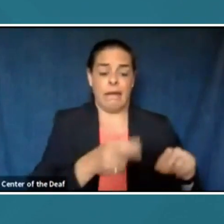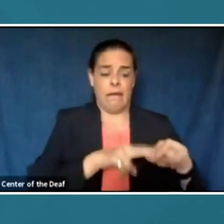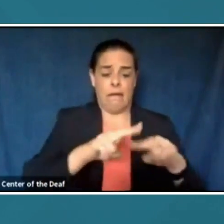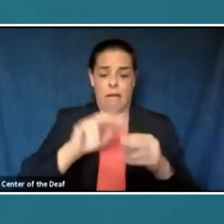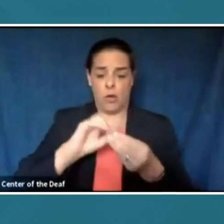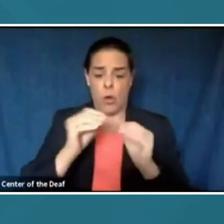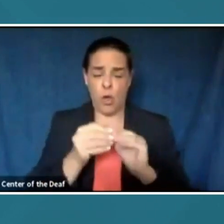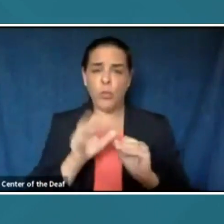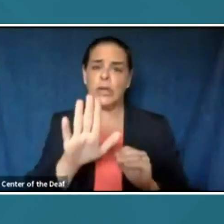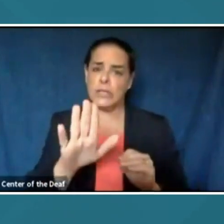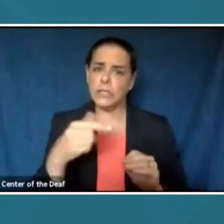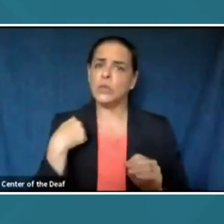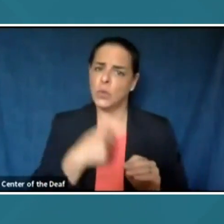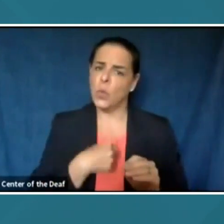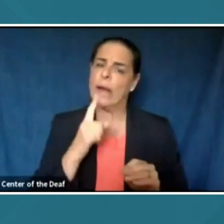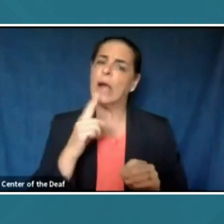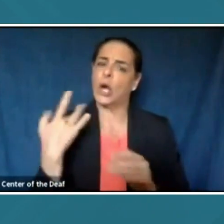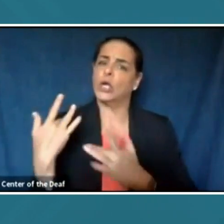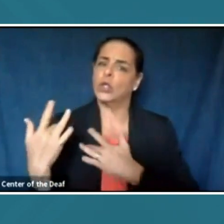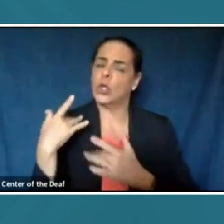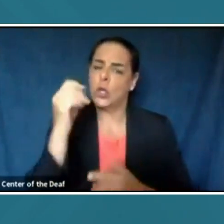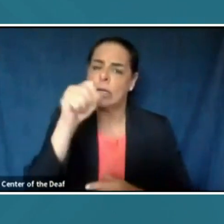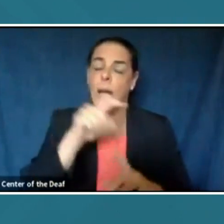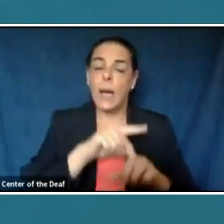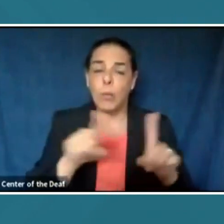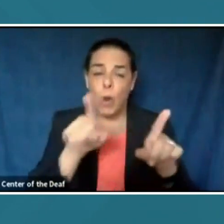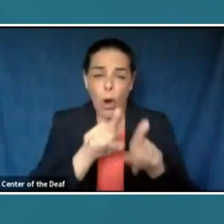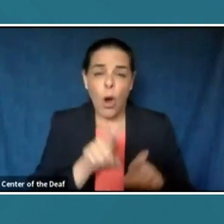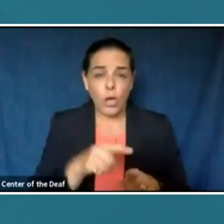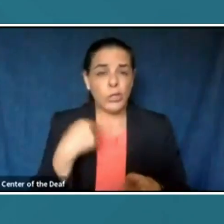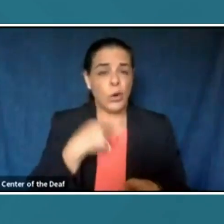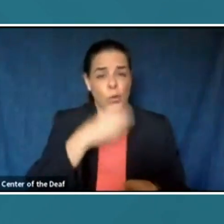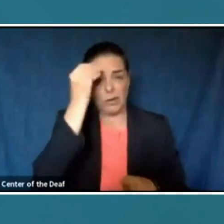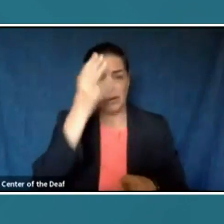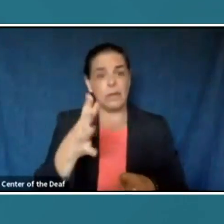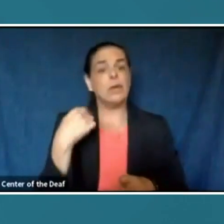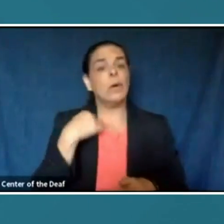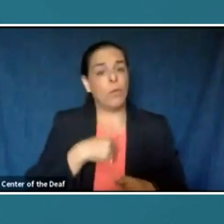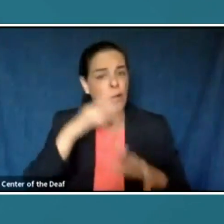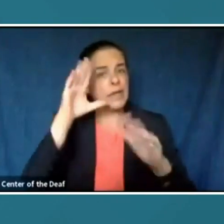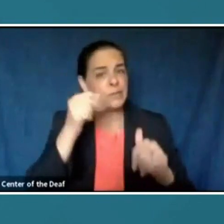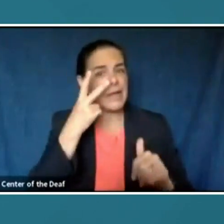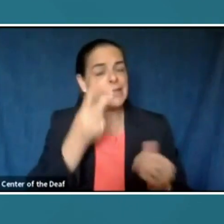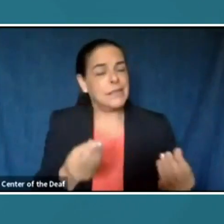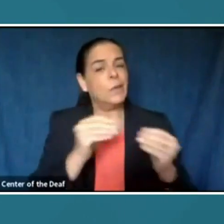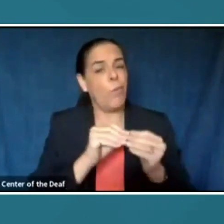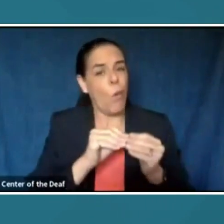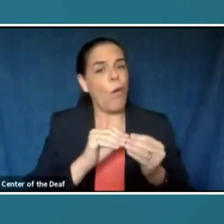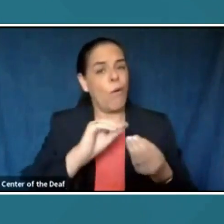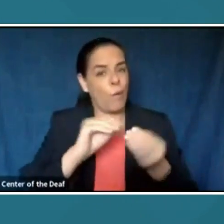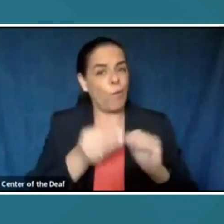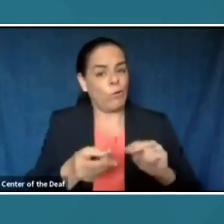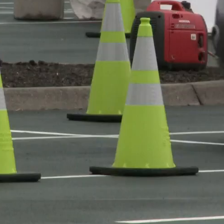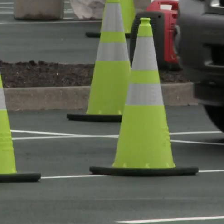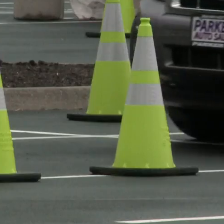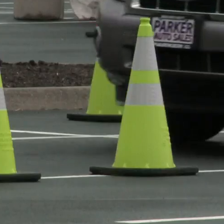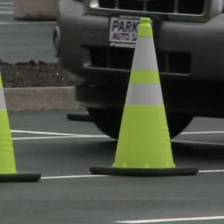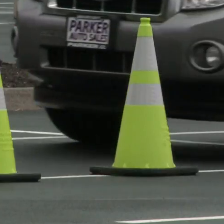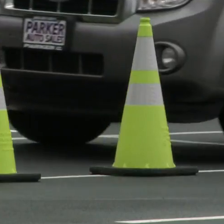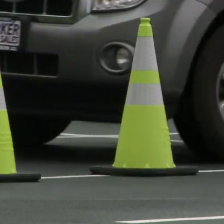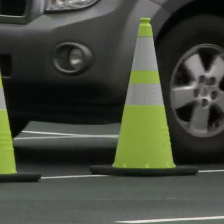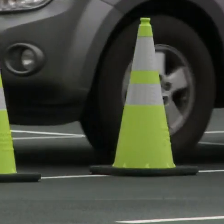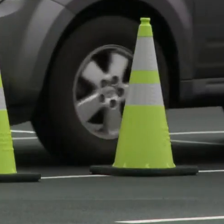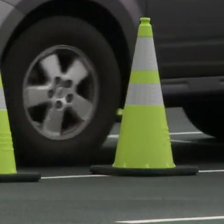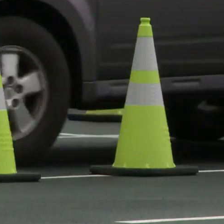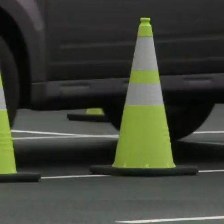but as we have previously mentioned, we did expect to see an increase in cases as our community continues to reopen as